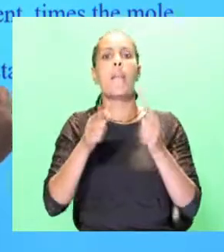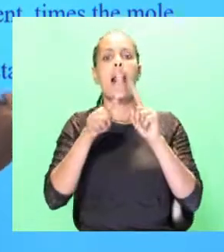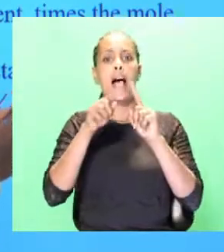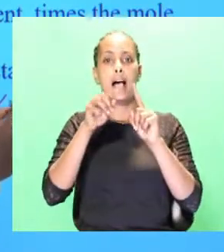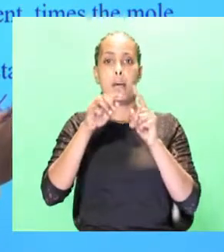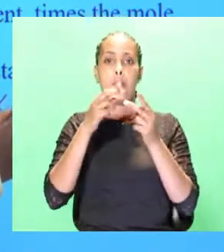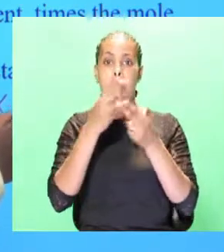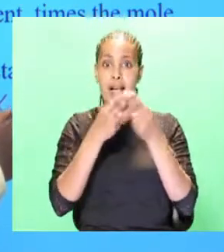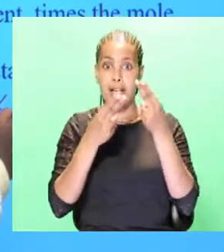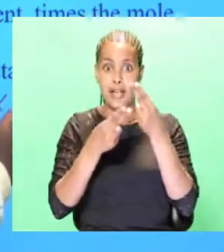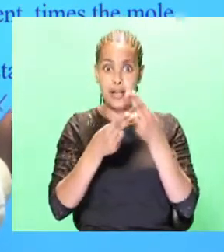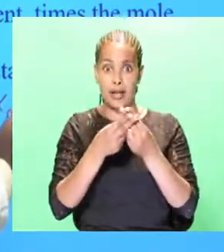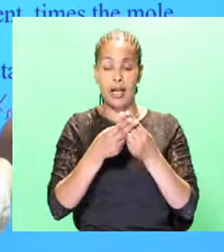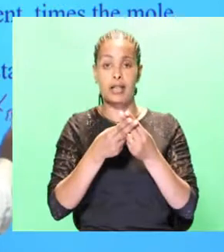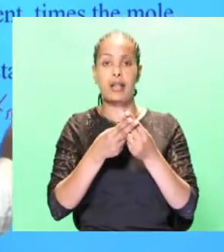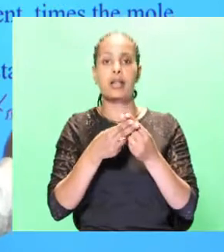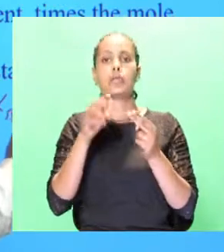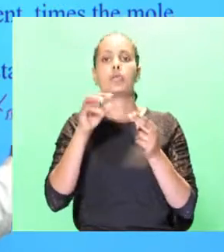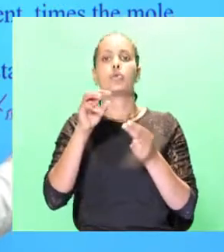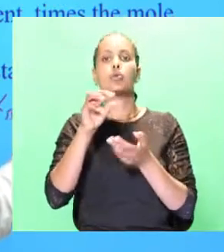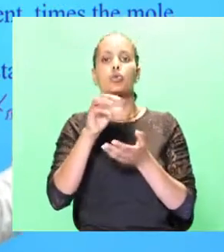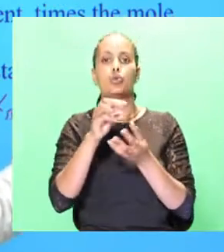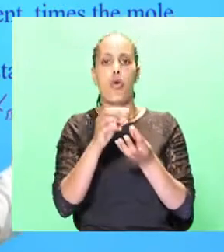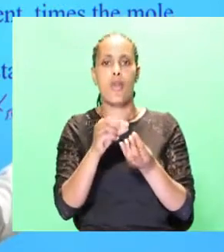plus mole fraction of the solvent